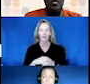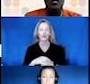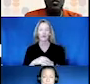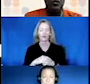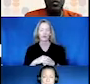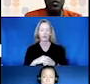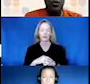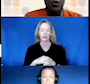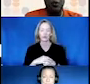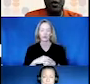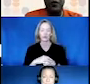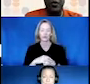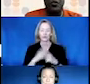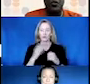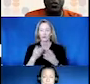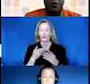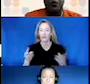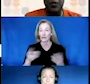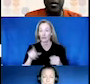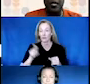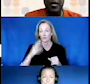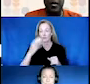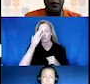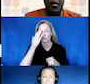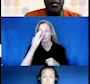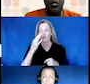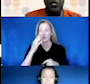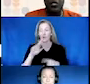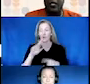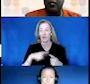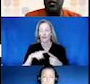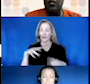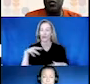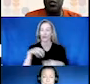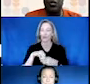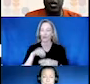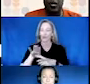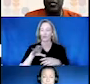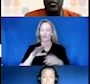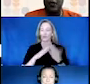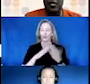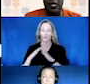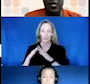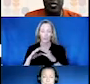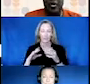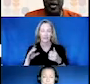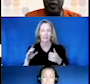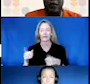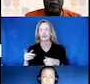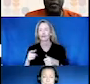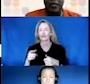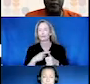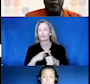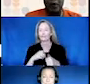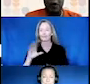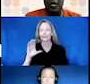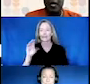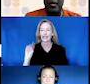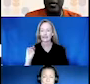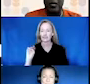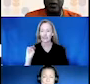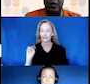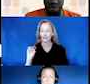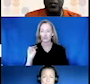Also things that you need to know about in your community that case managers definitely need to have